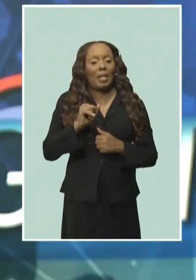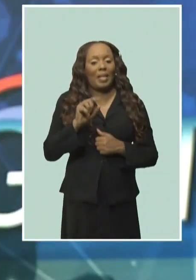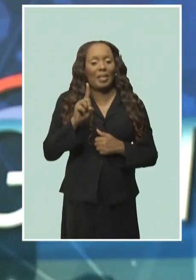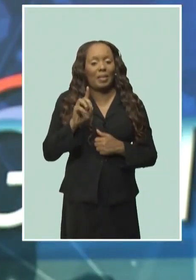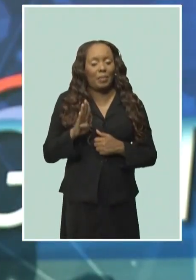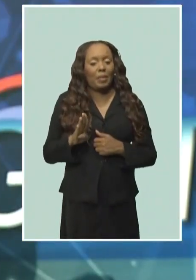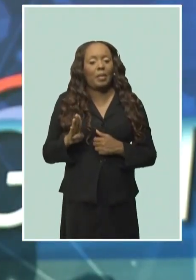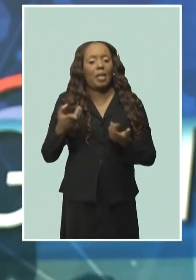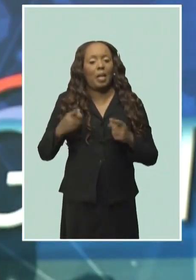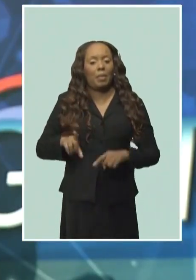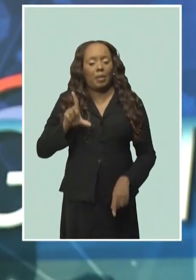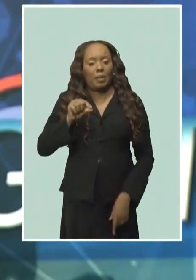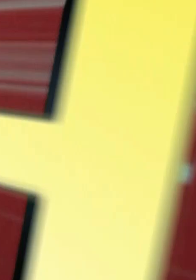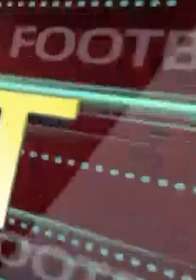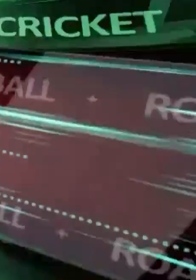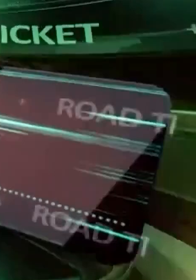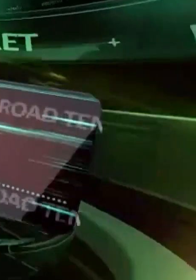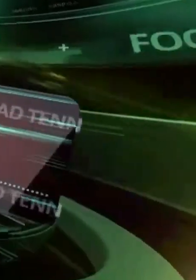in 2022.